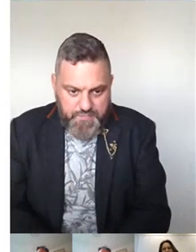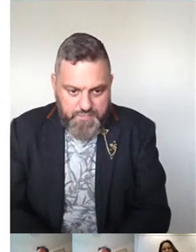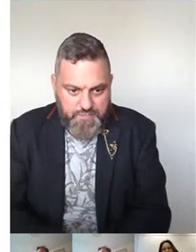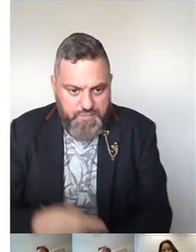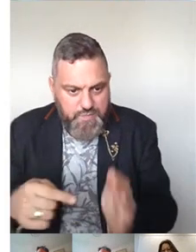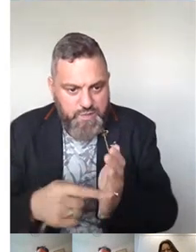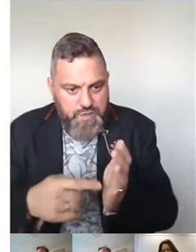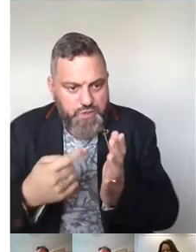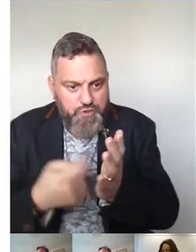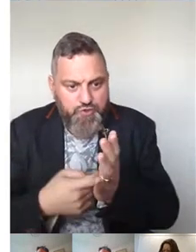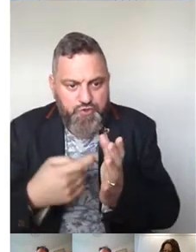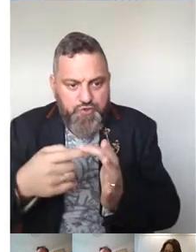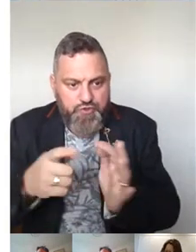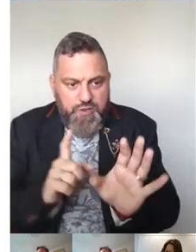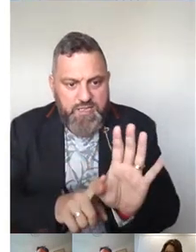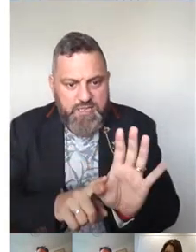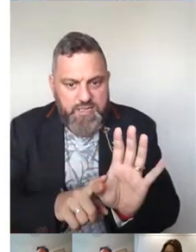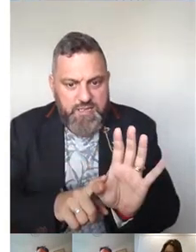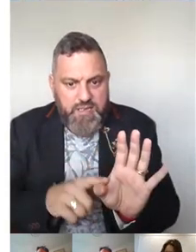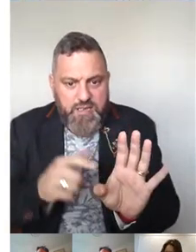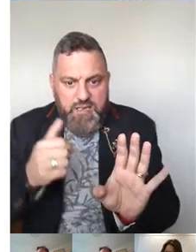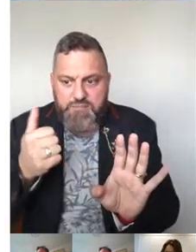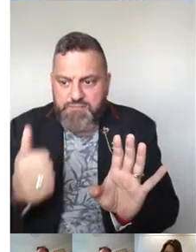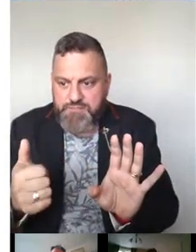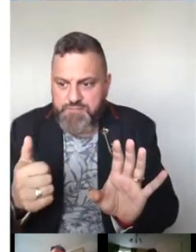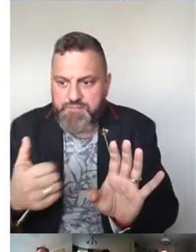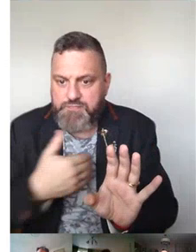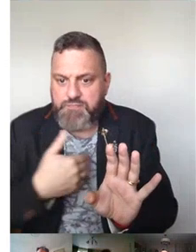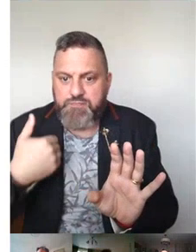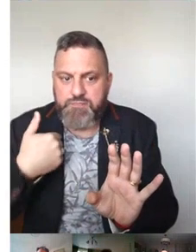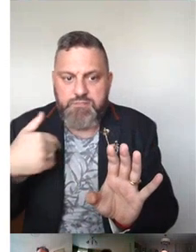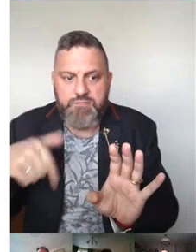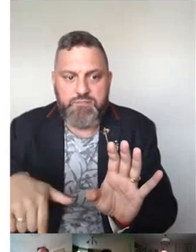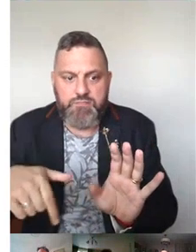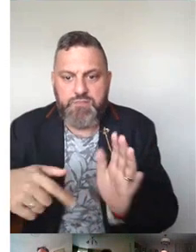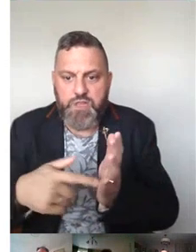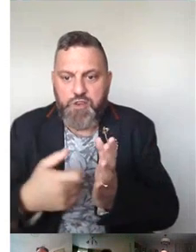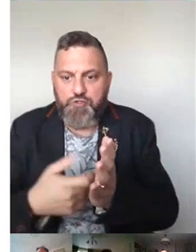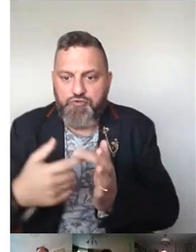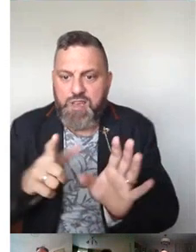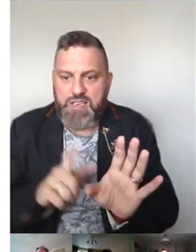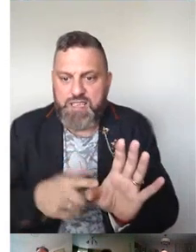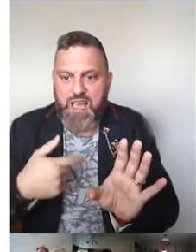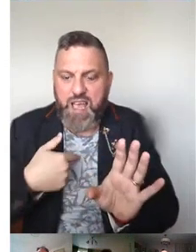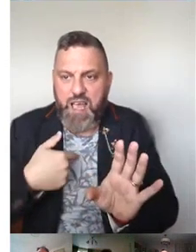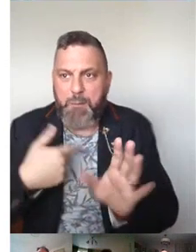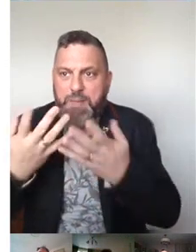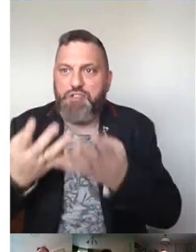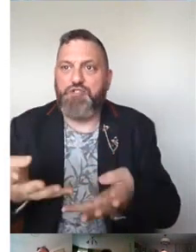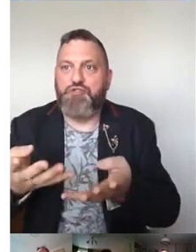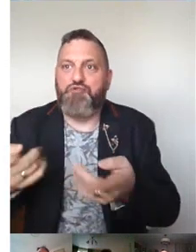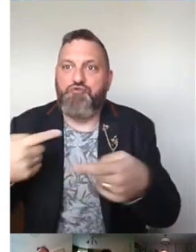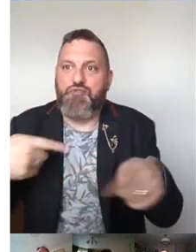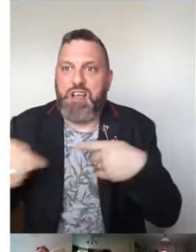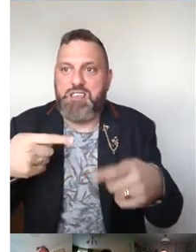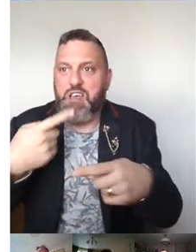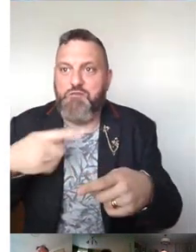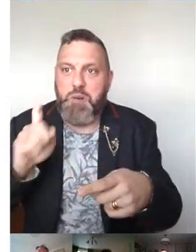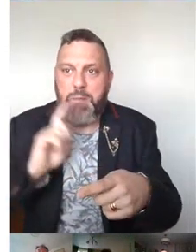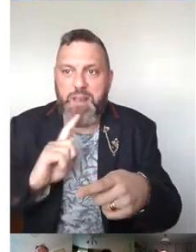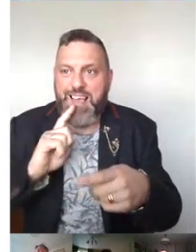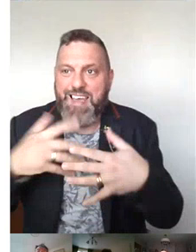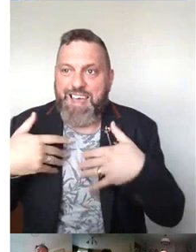Tracy. Good afternoon, everybody. My name is Tracy Daskovich. I'm the Director of Public Health for Berkshire West, so covering